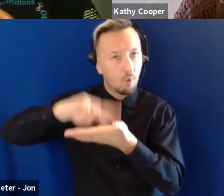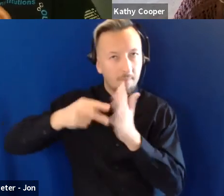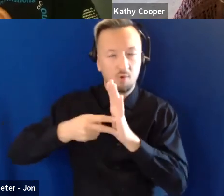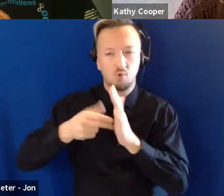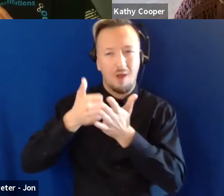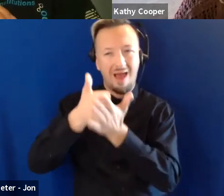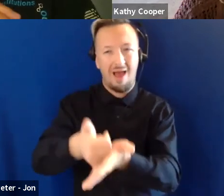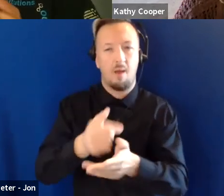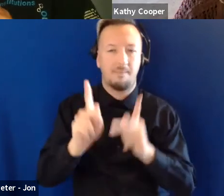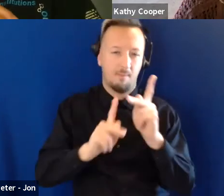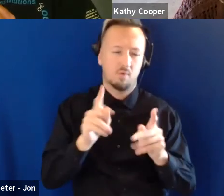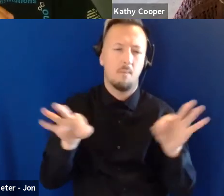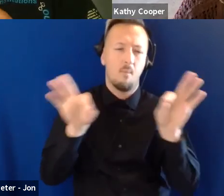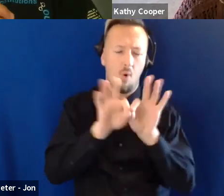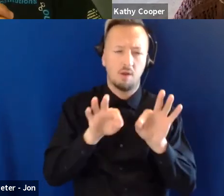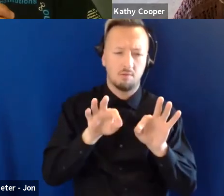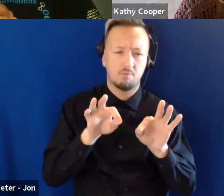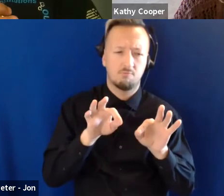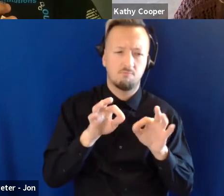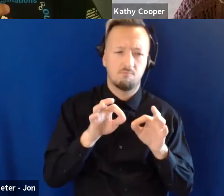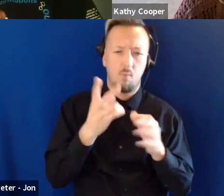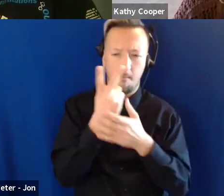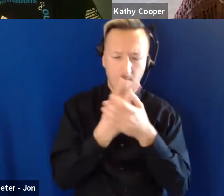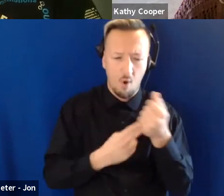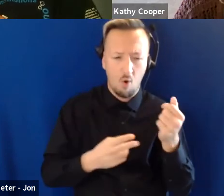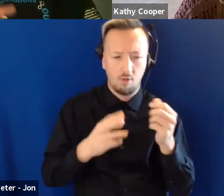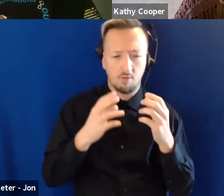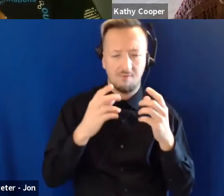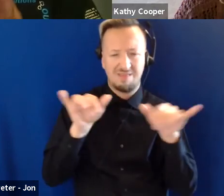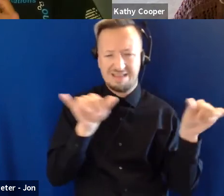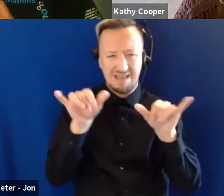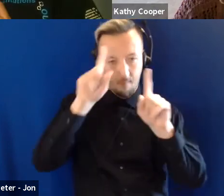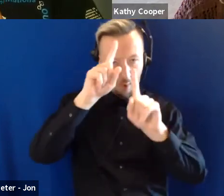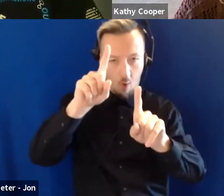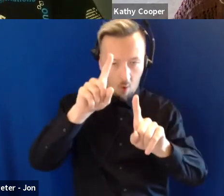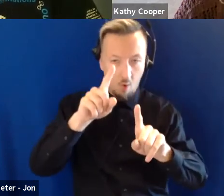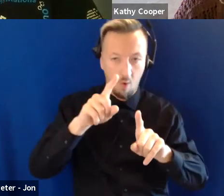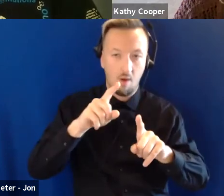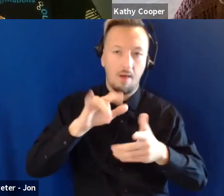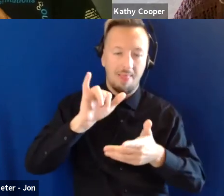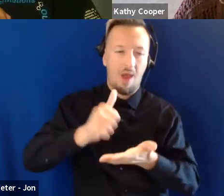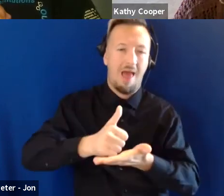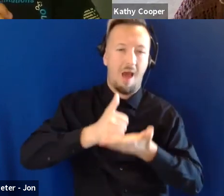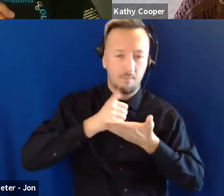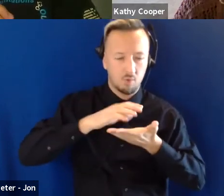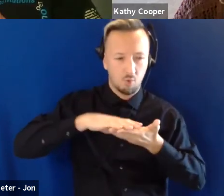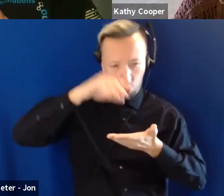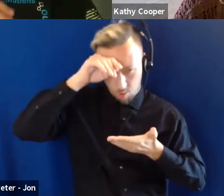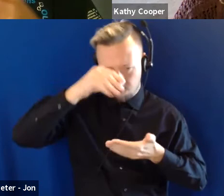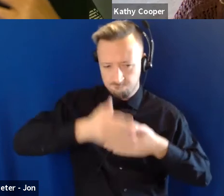sort of honor that and hold that up, and that we learn to work our way through that, so that